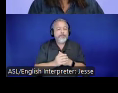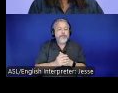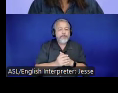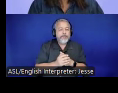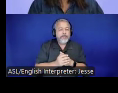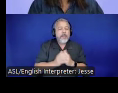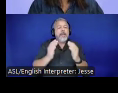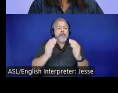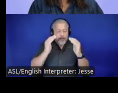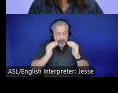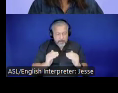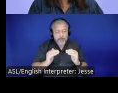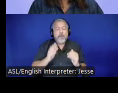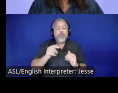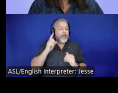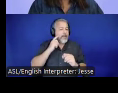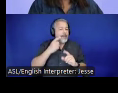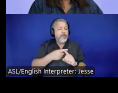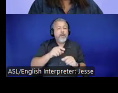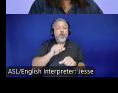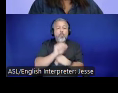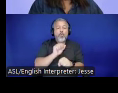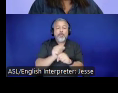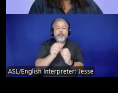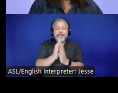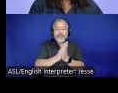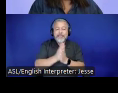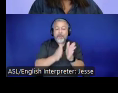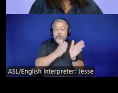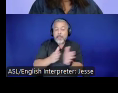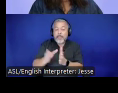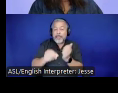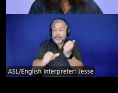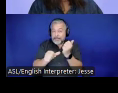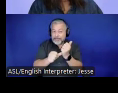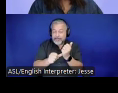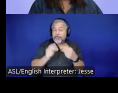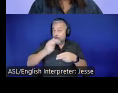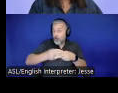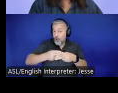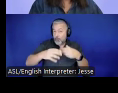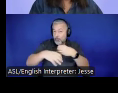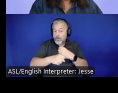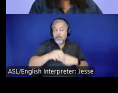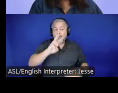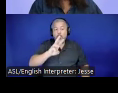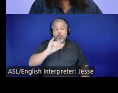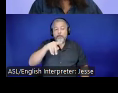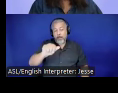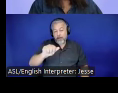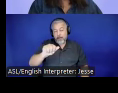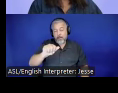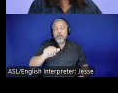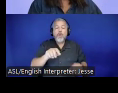We'll also hear from Work Incentives Planning and Assistance, also known as WIPA, and in conjunction with